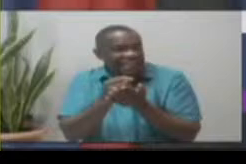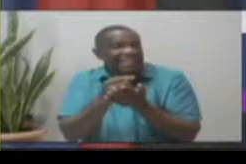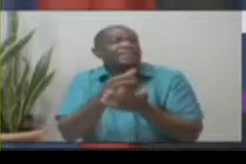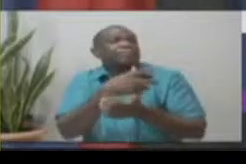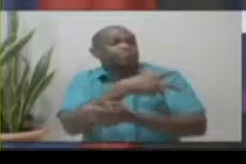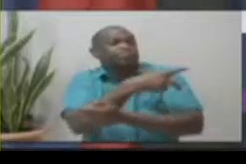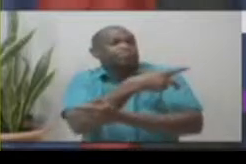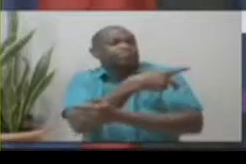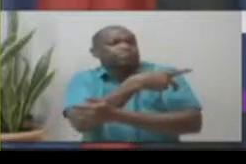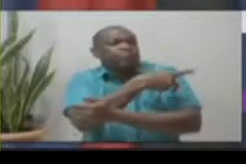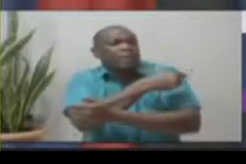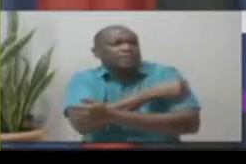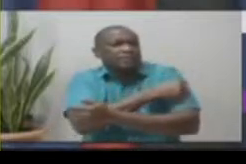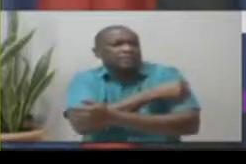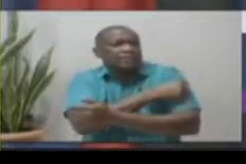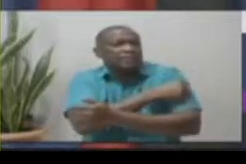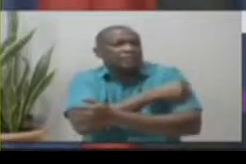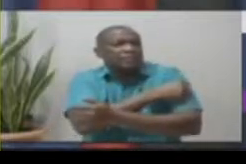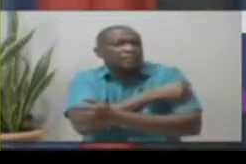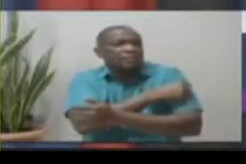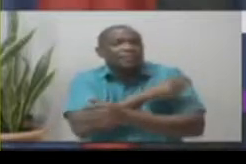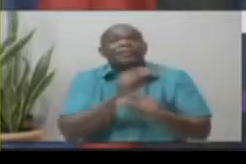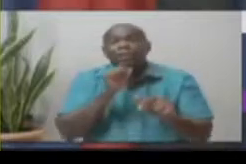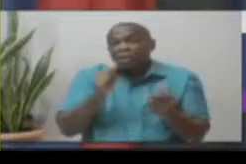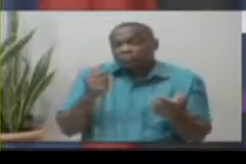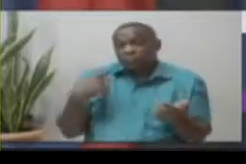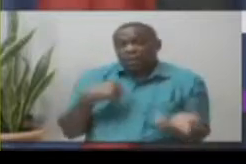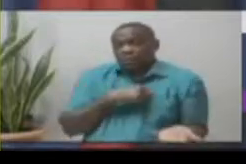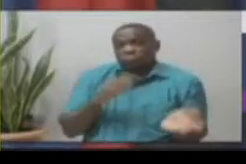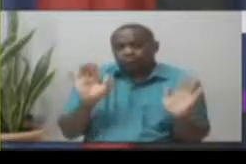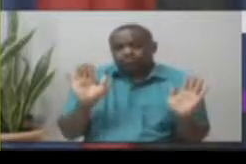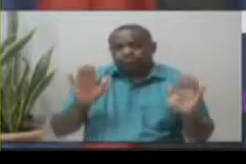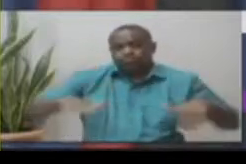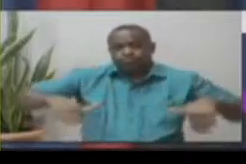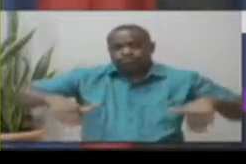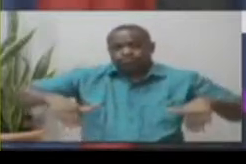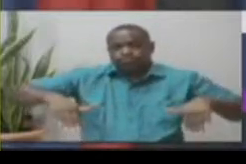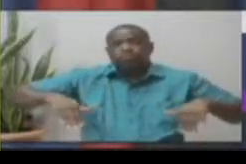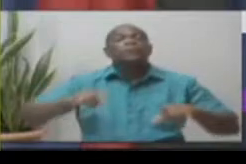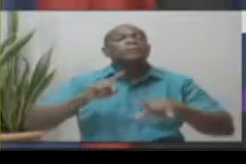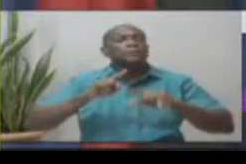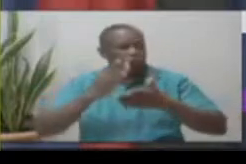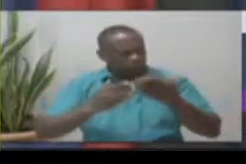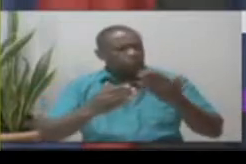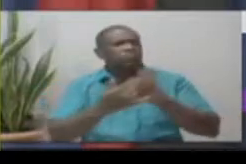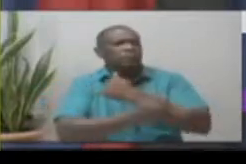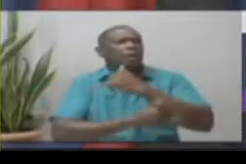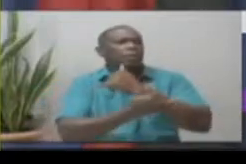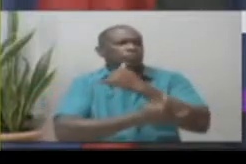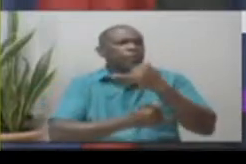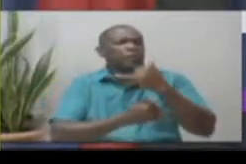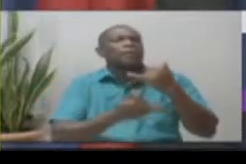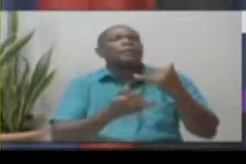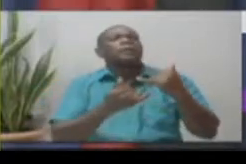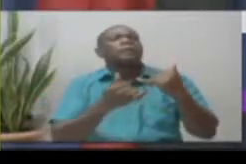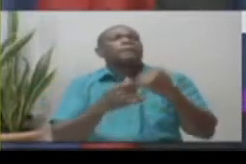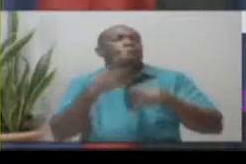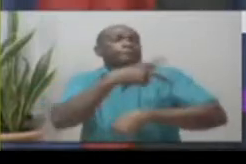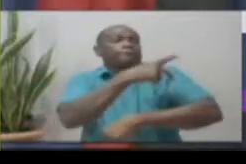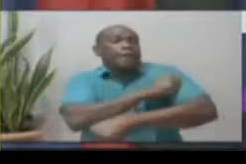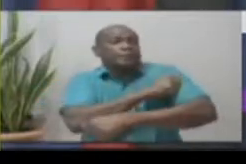sorry. Not our country, but some of the countries where vaccines were being developed had begun to